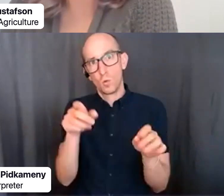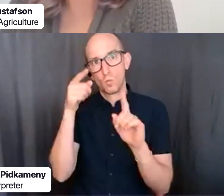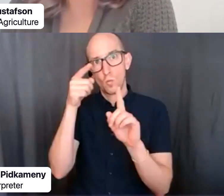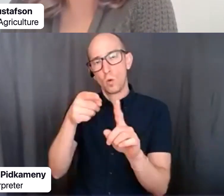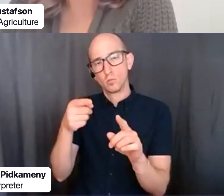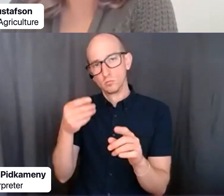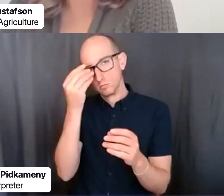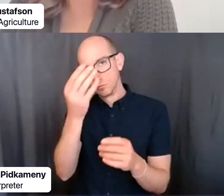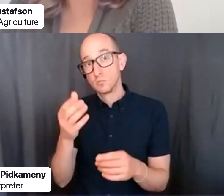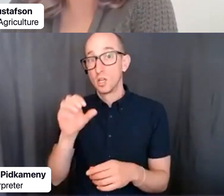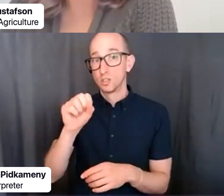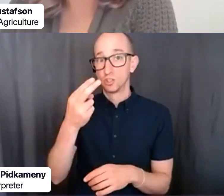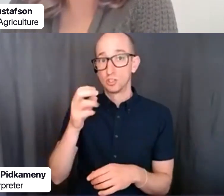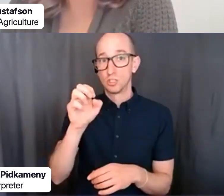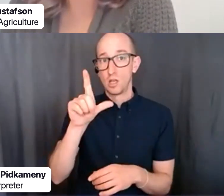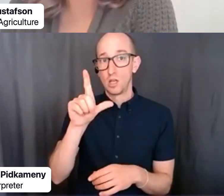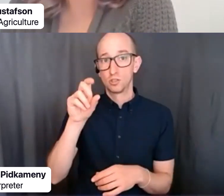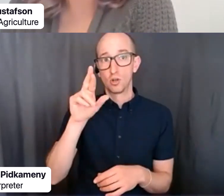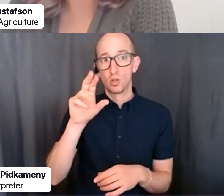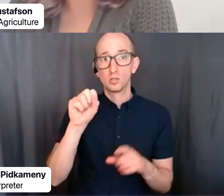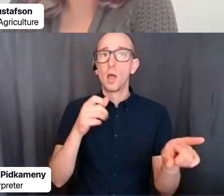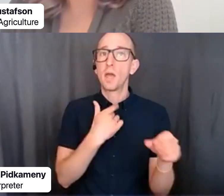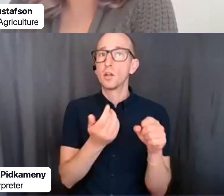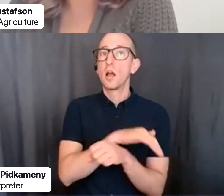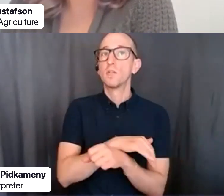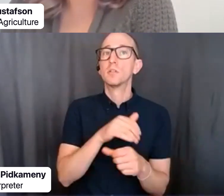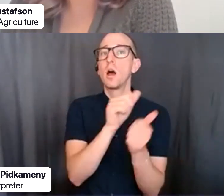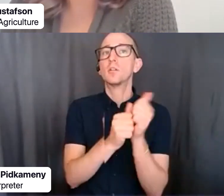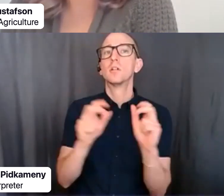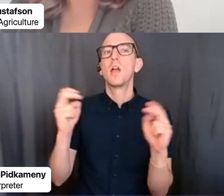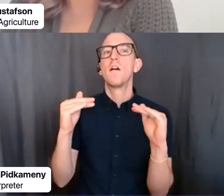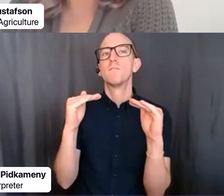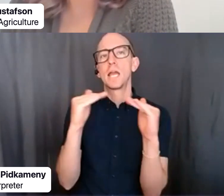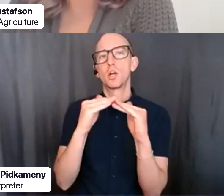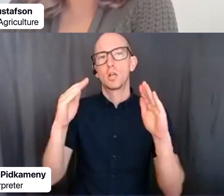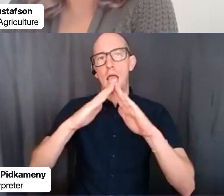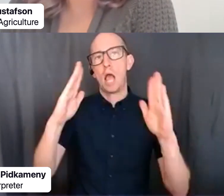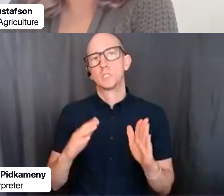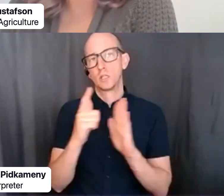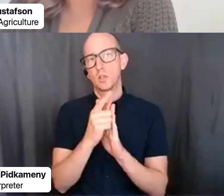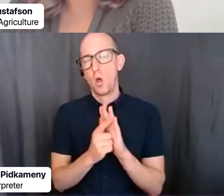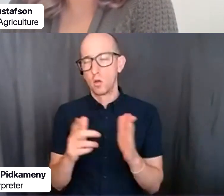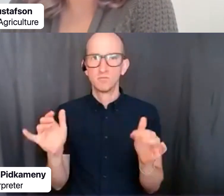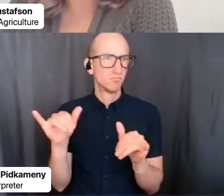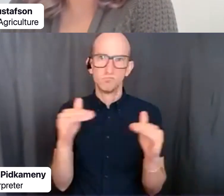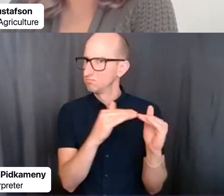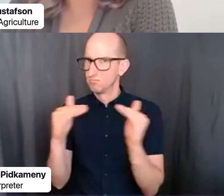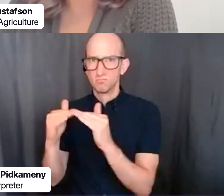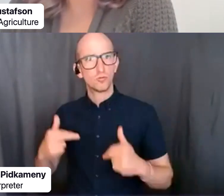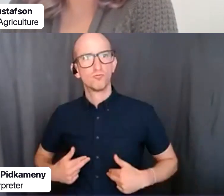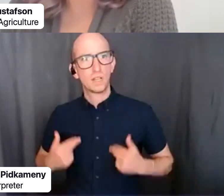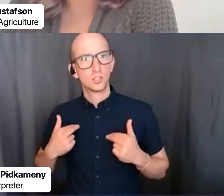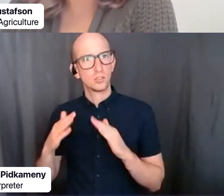shelters are usually covered by fair housing laws, like residential housing is, as